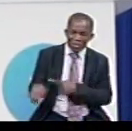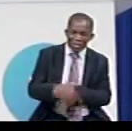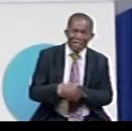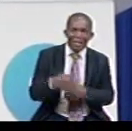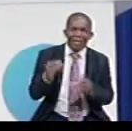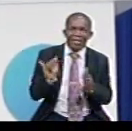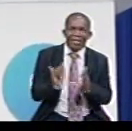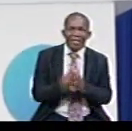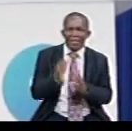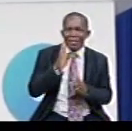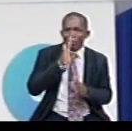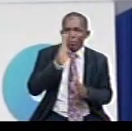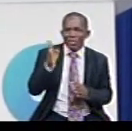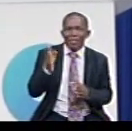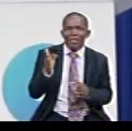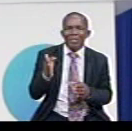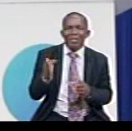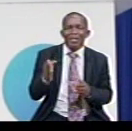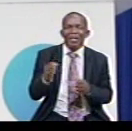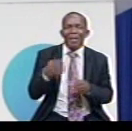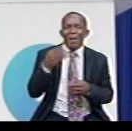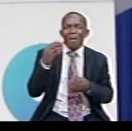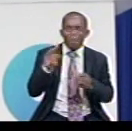mighty visitation.